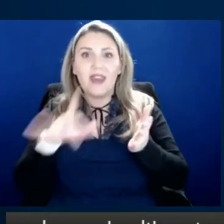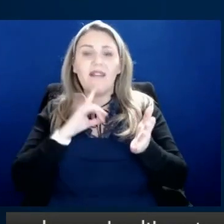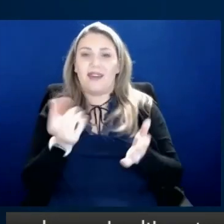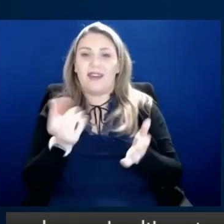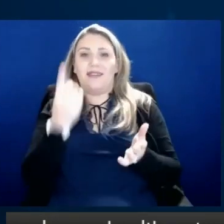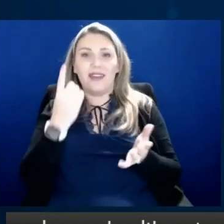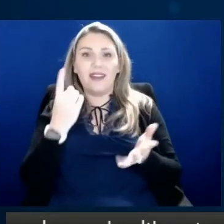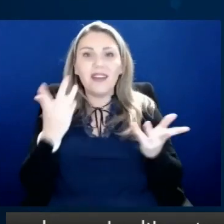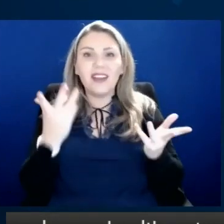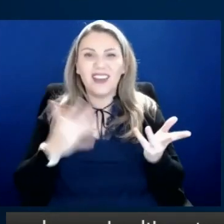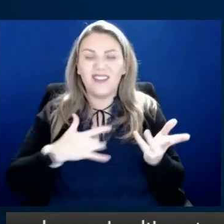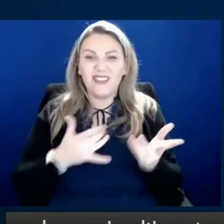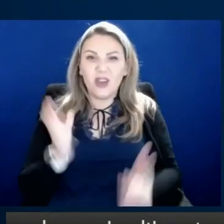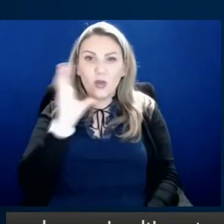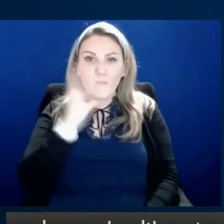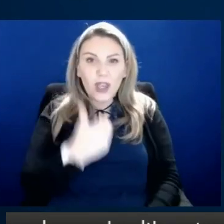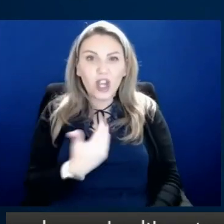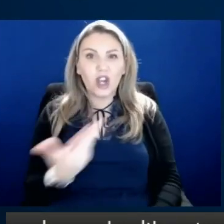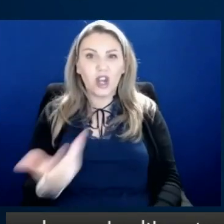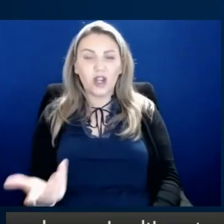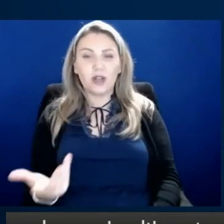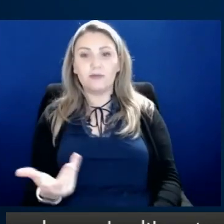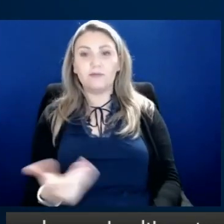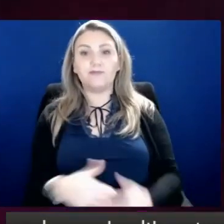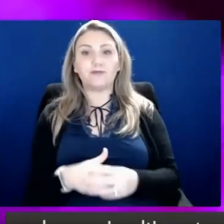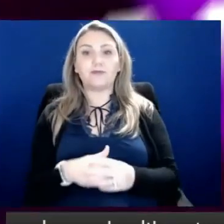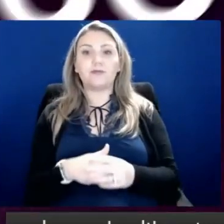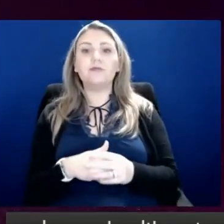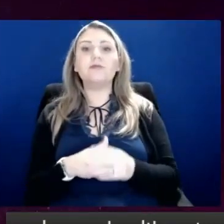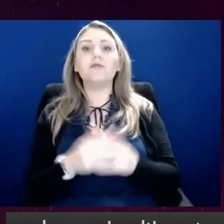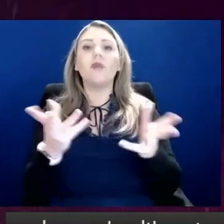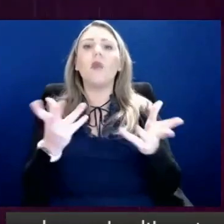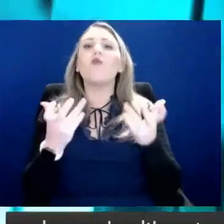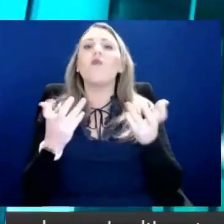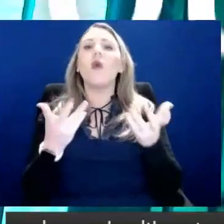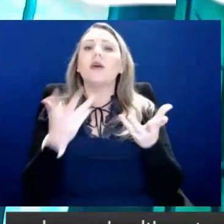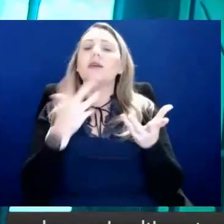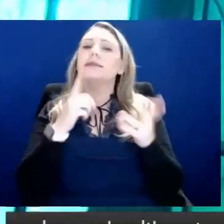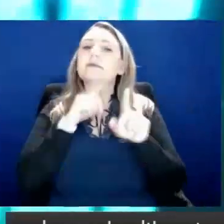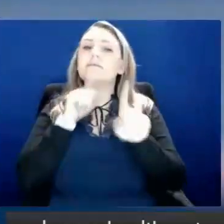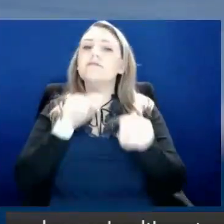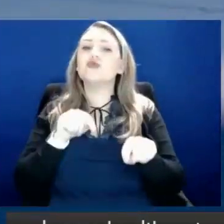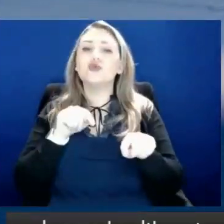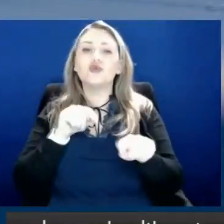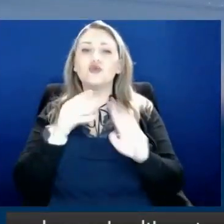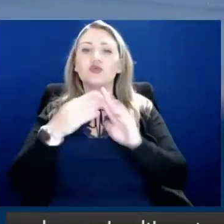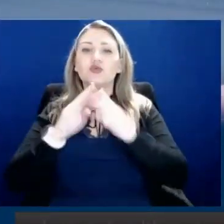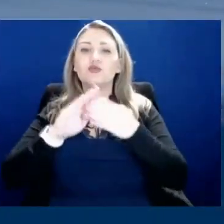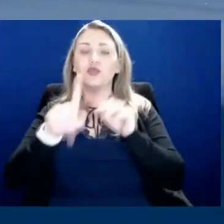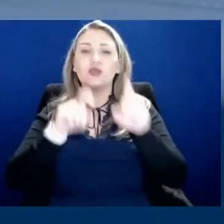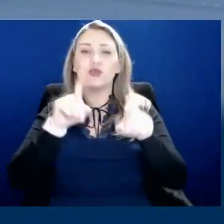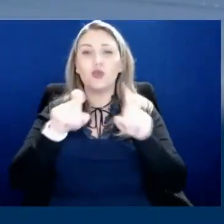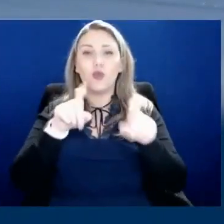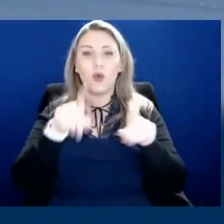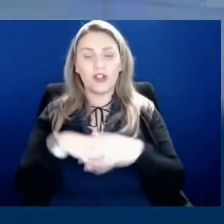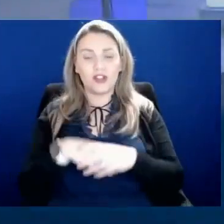weird. I want to get to some community questions, and we'll kind of weave a few in as we go here.